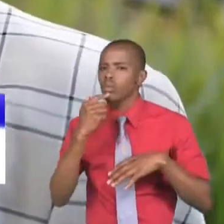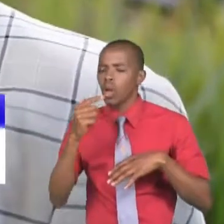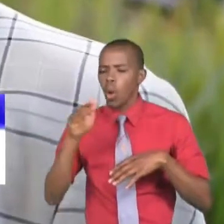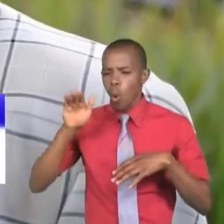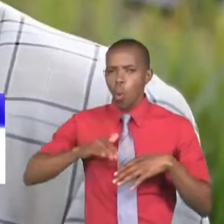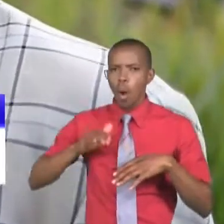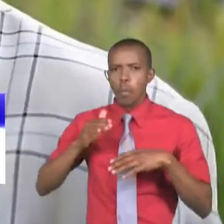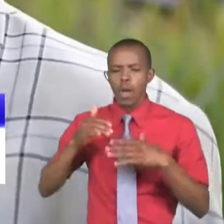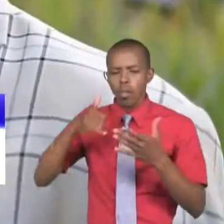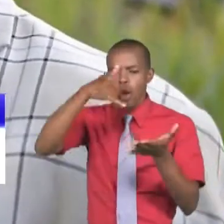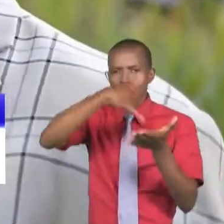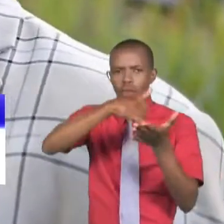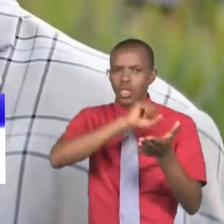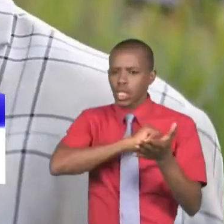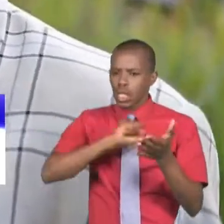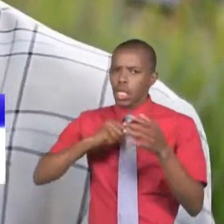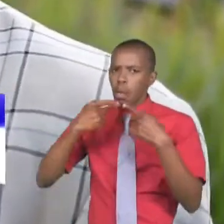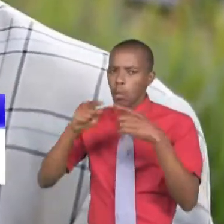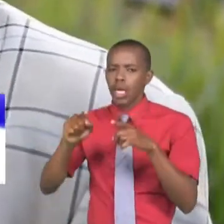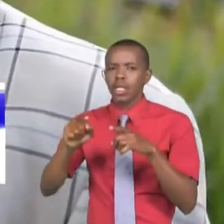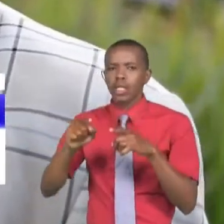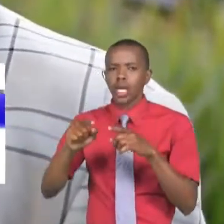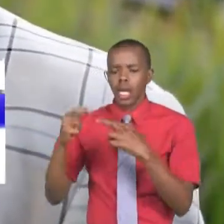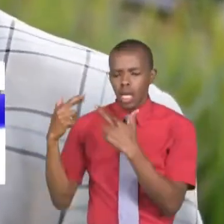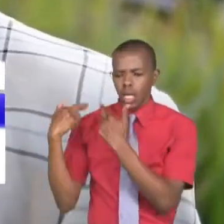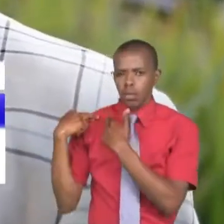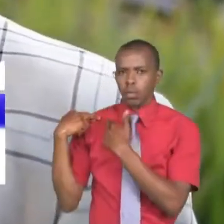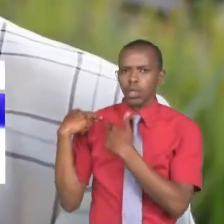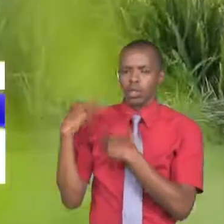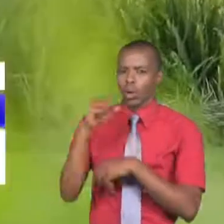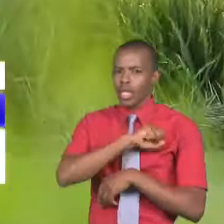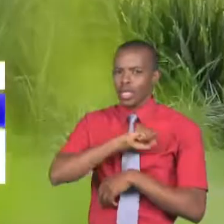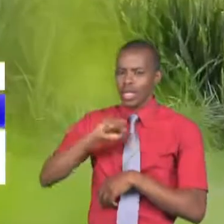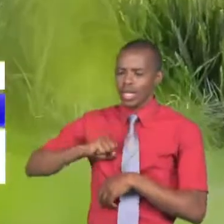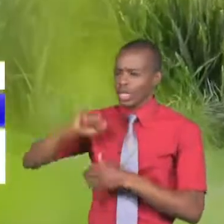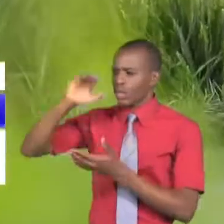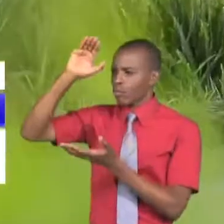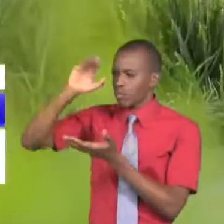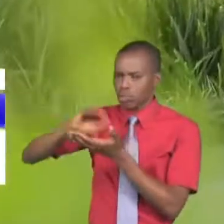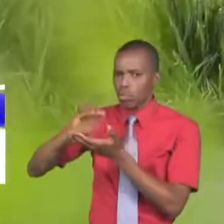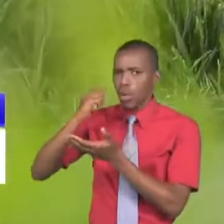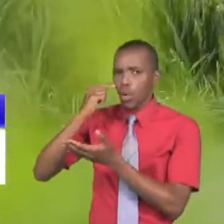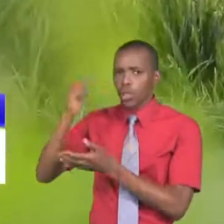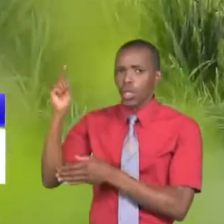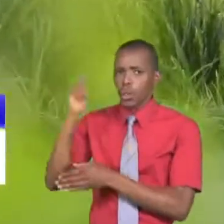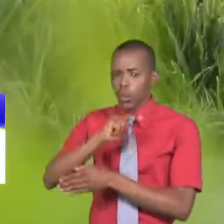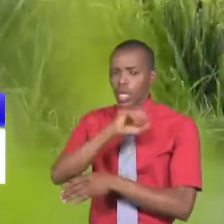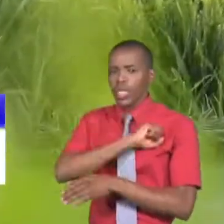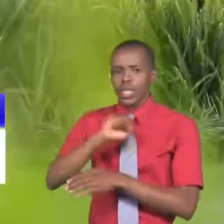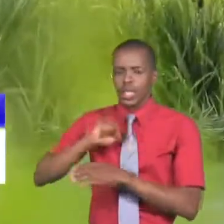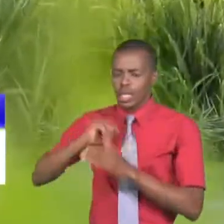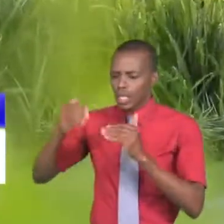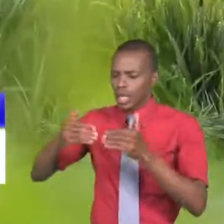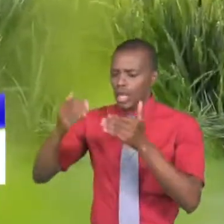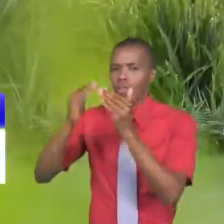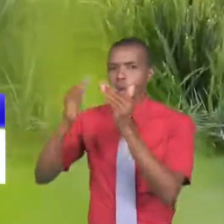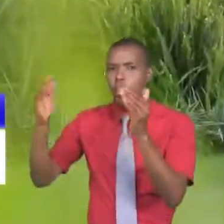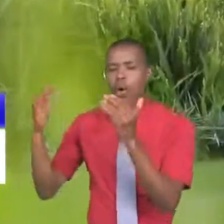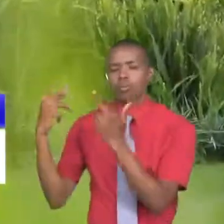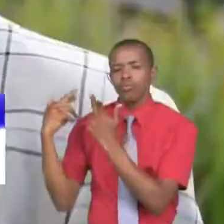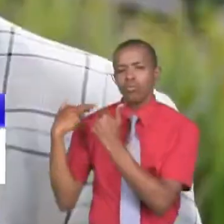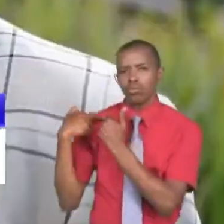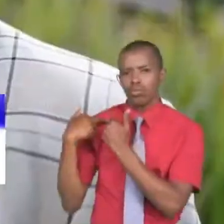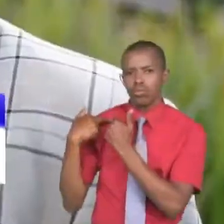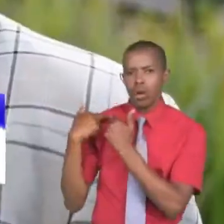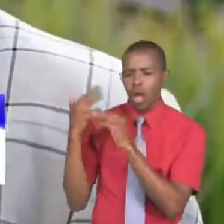being brought into Senate, but the role of Senate has been minimized, we can now see that Senate has been given much more roles that they didn't